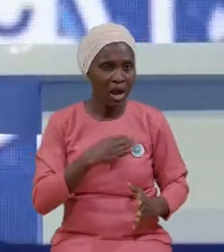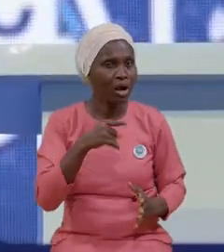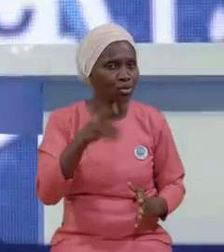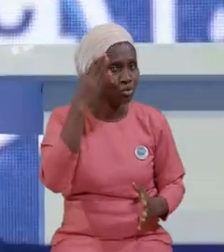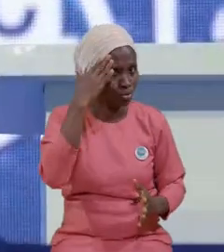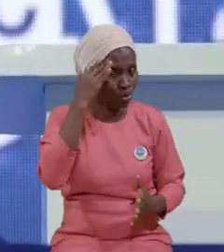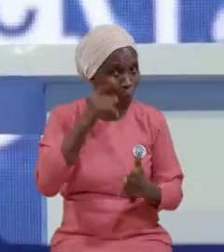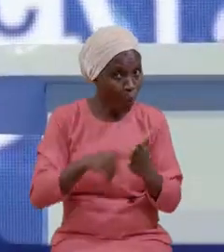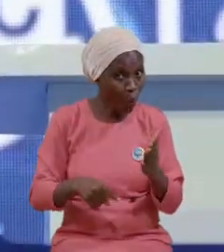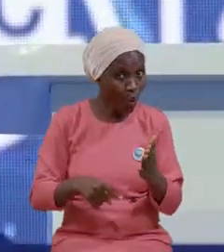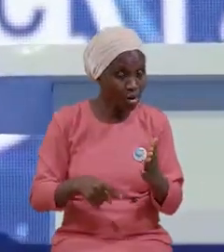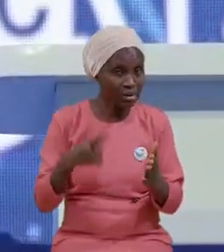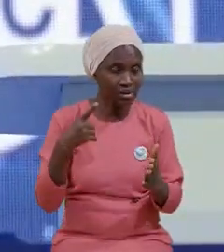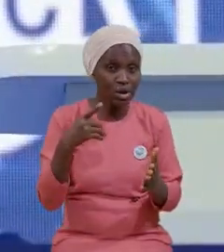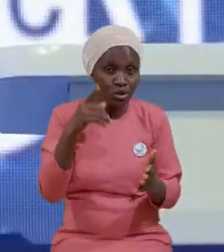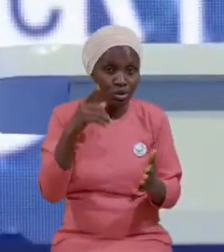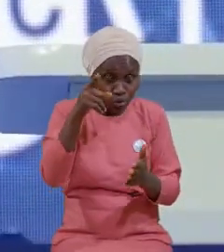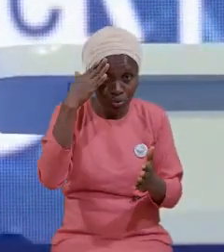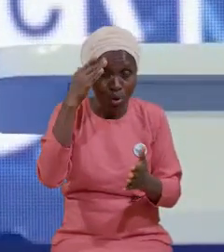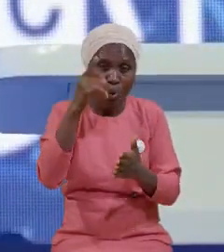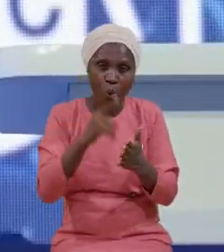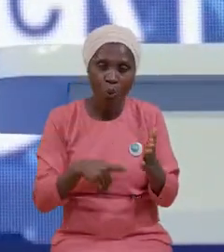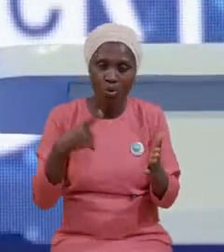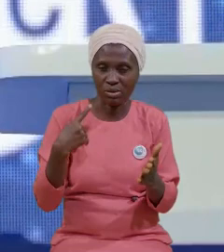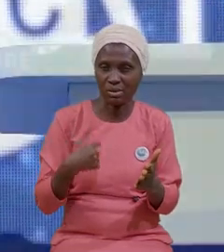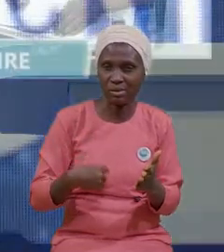the restlessness have been causing your life.